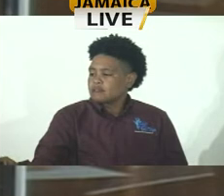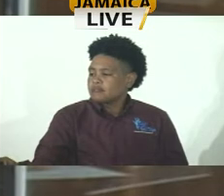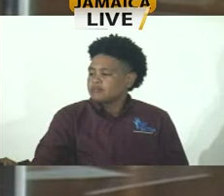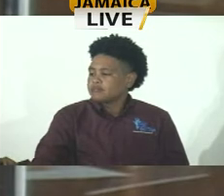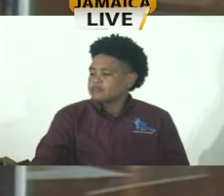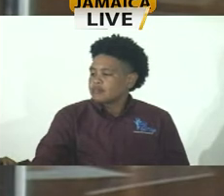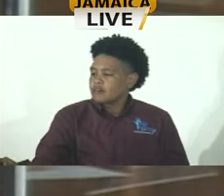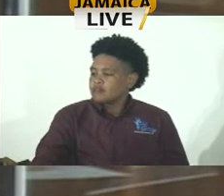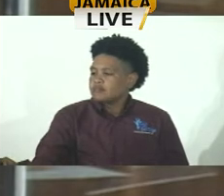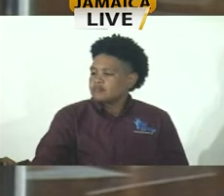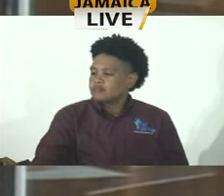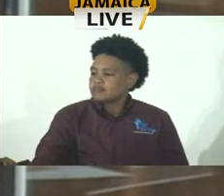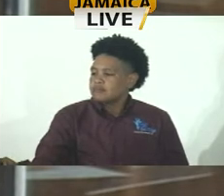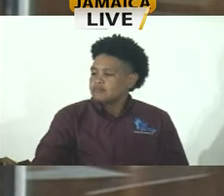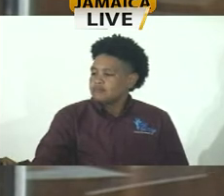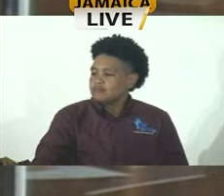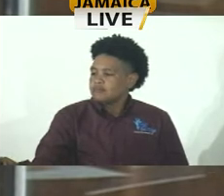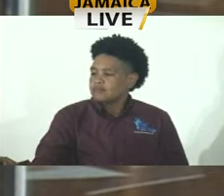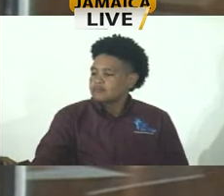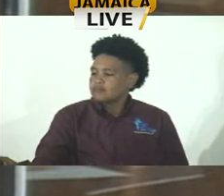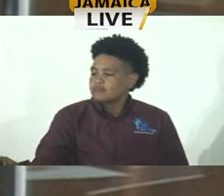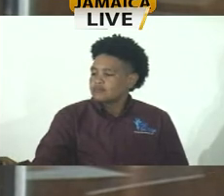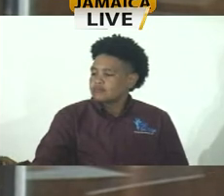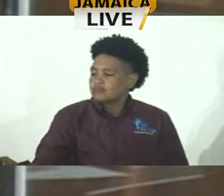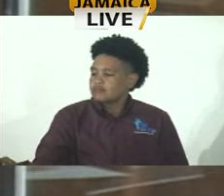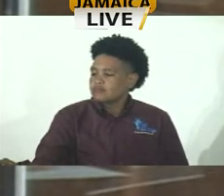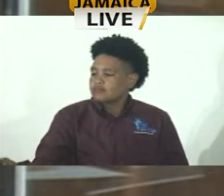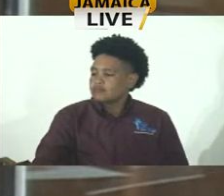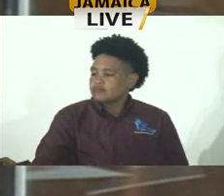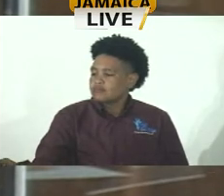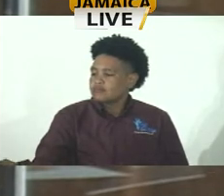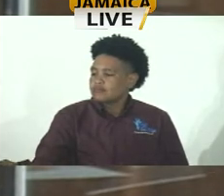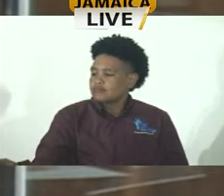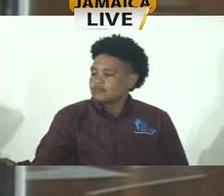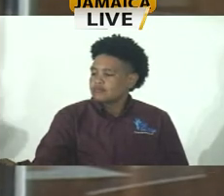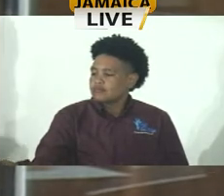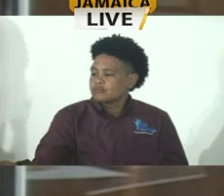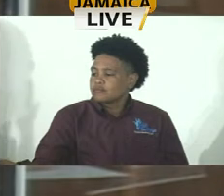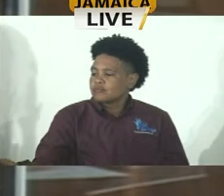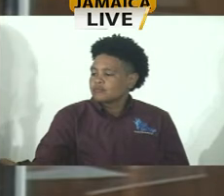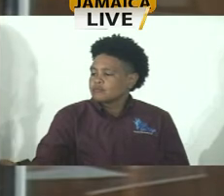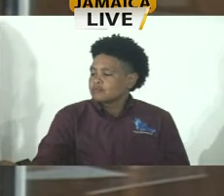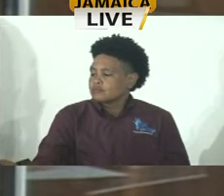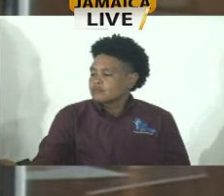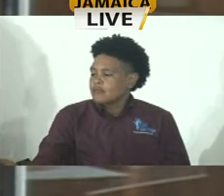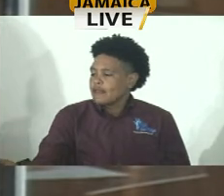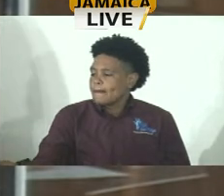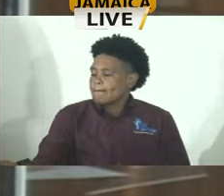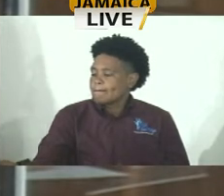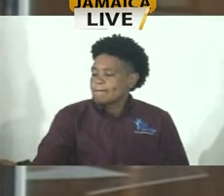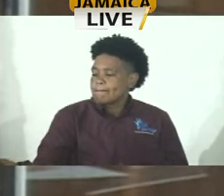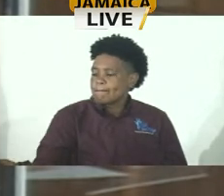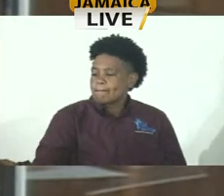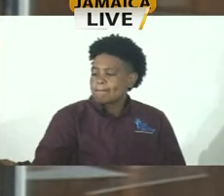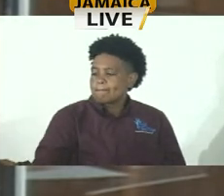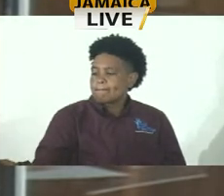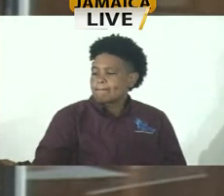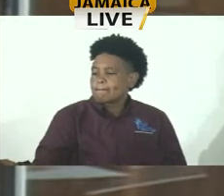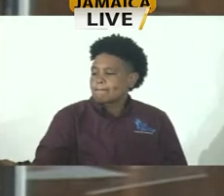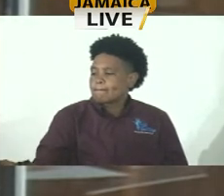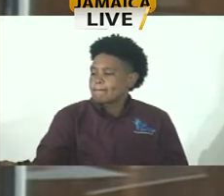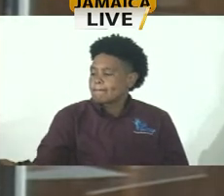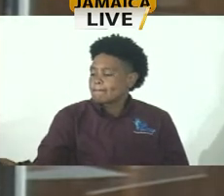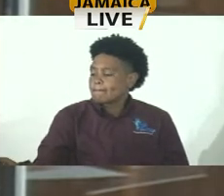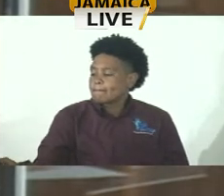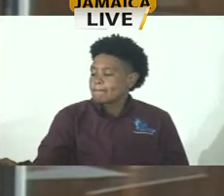controversial prime minister the curfew in particular i know many people would have liked to have heard some relaxation of the